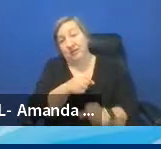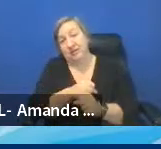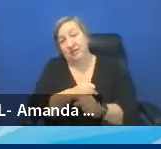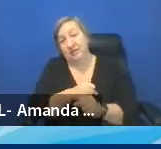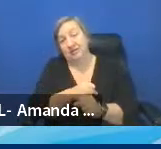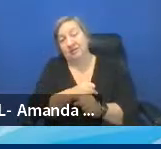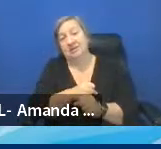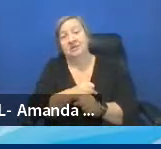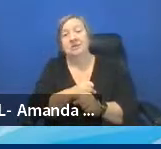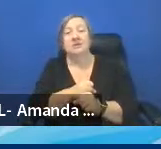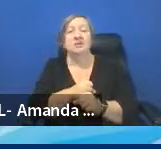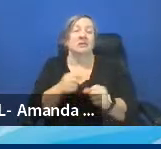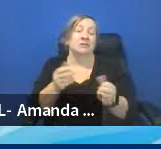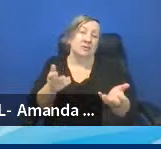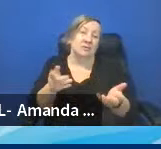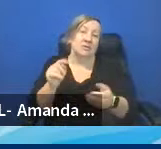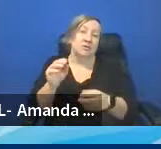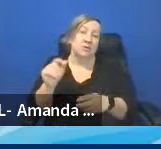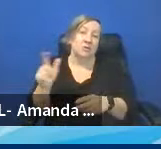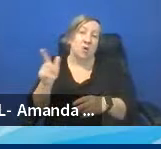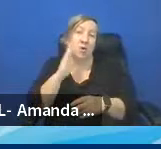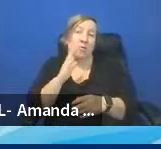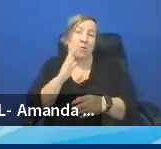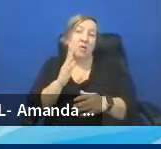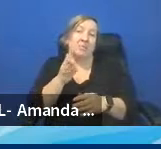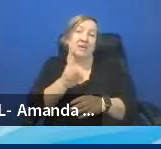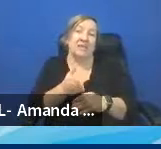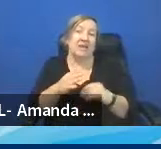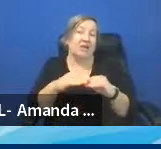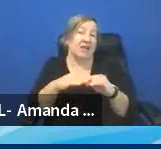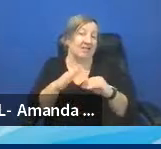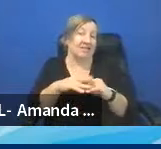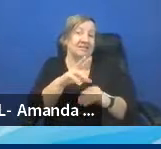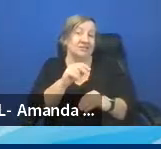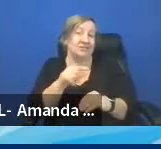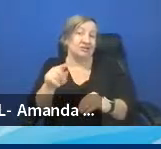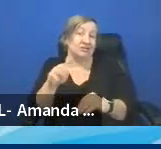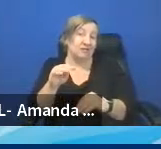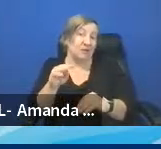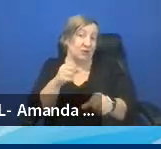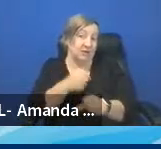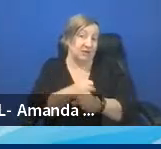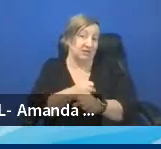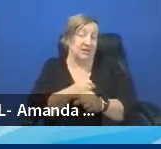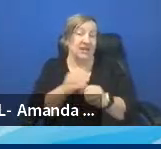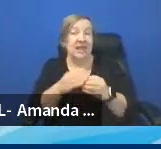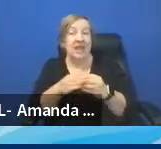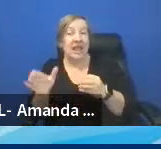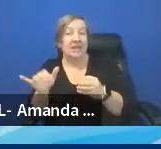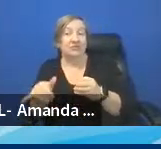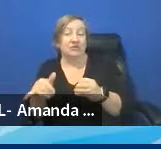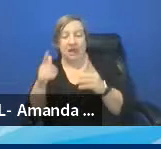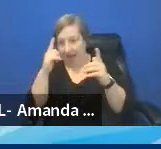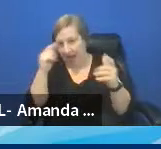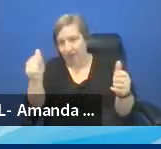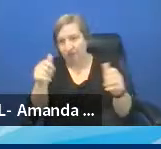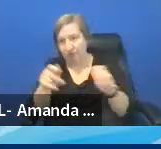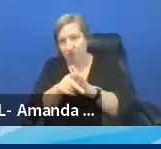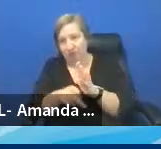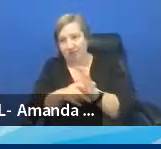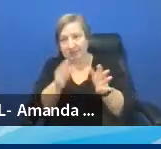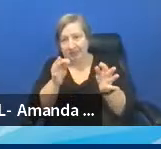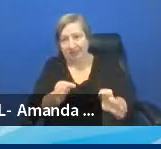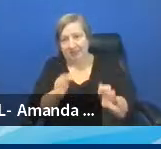tell you is that tolling will be there for at least 30 to 40 years. And then after that, it's up to the policymakers to decide